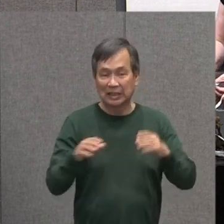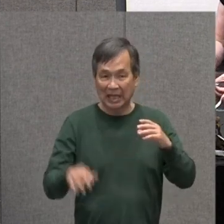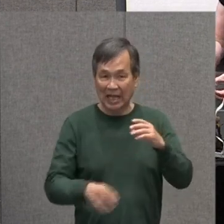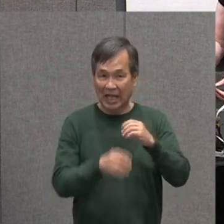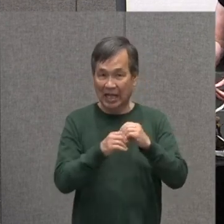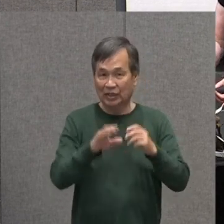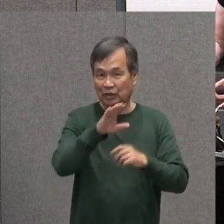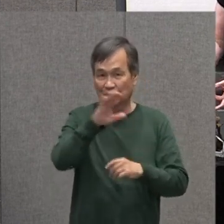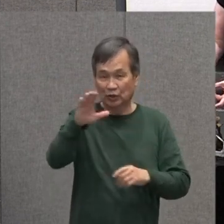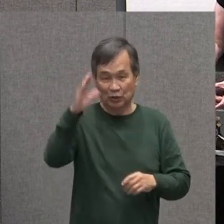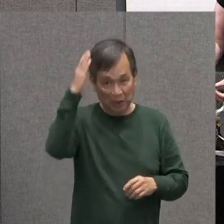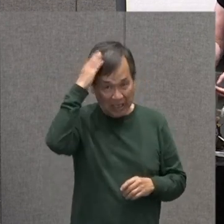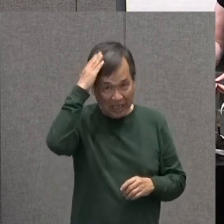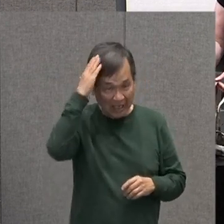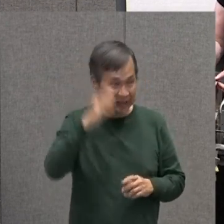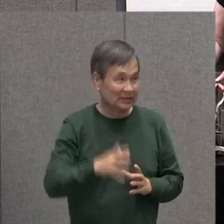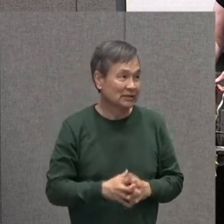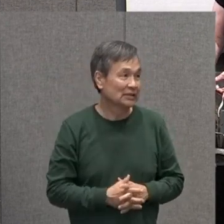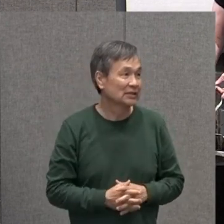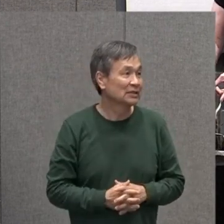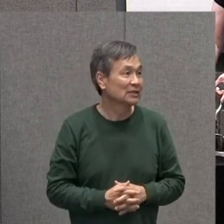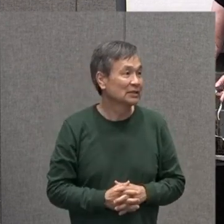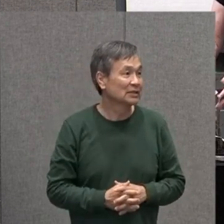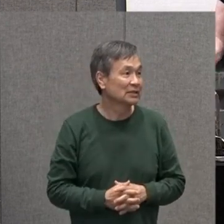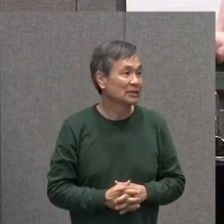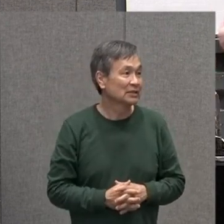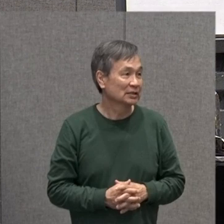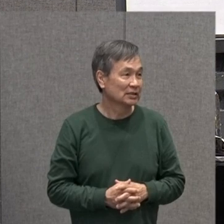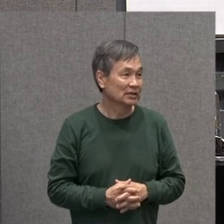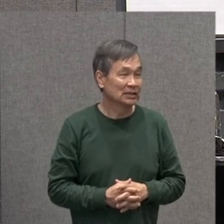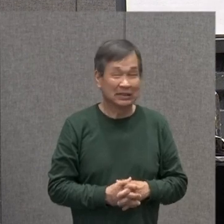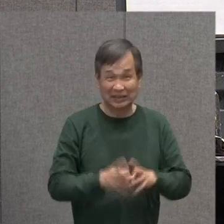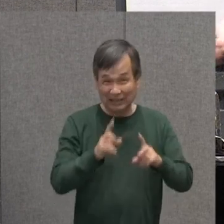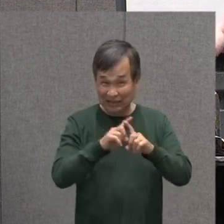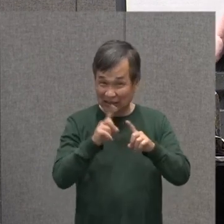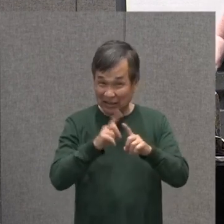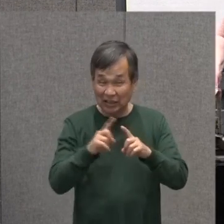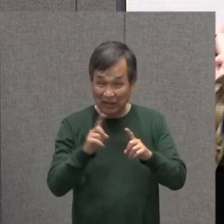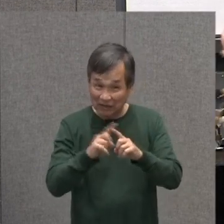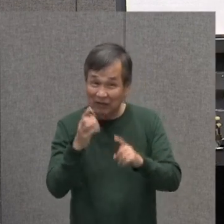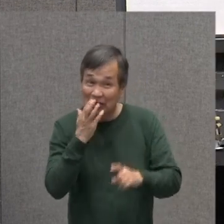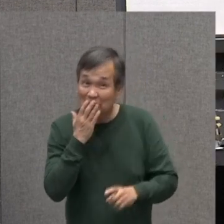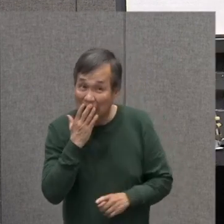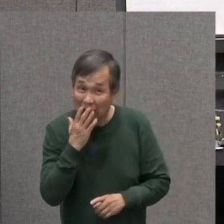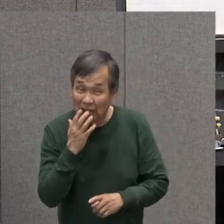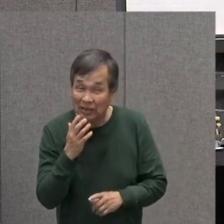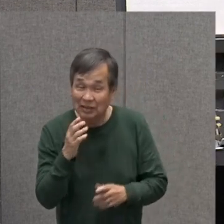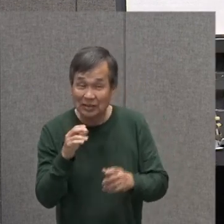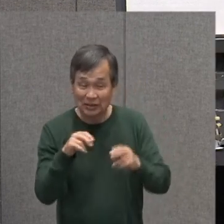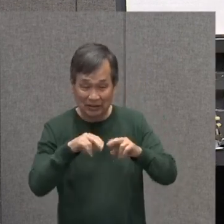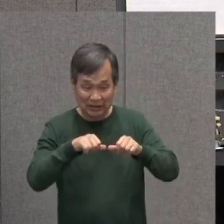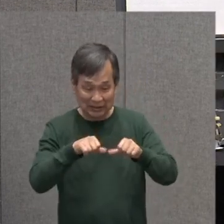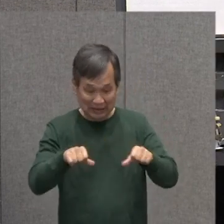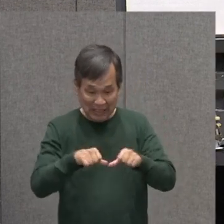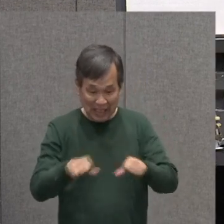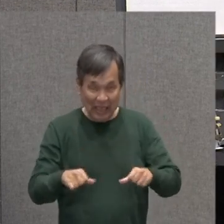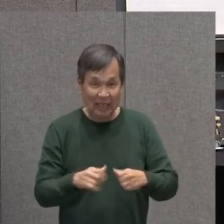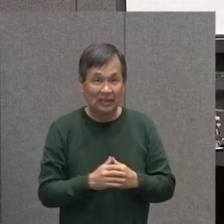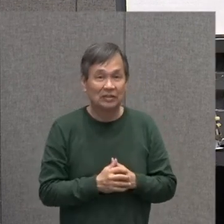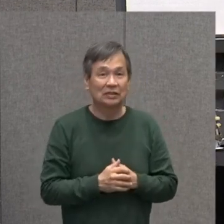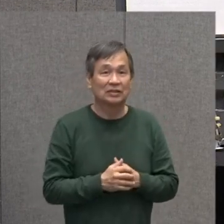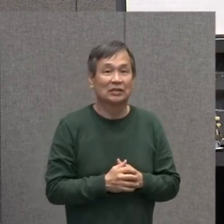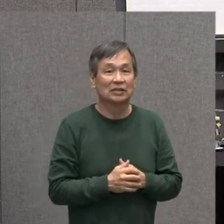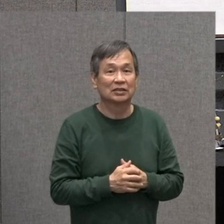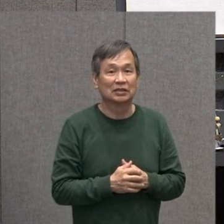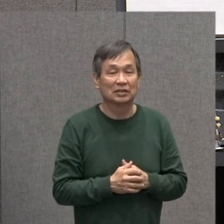for stripes. There's all different kinds and colors of masking tape. If you have washi tape at home, you can